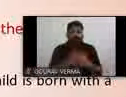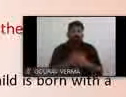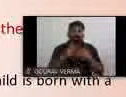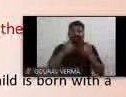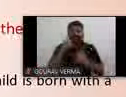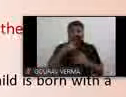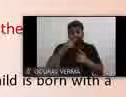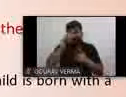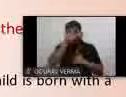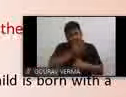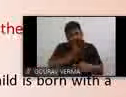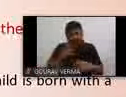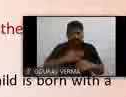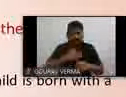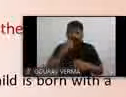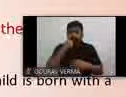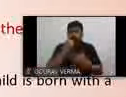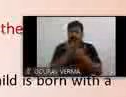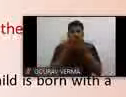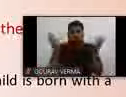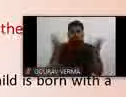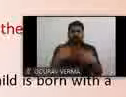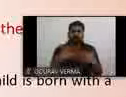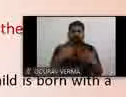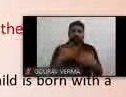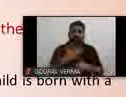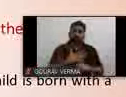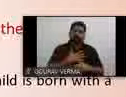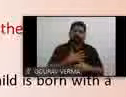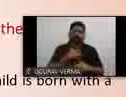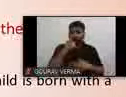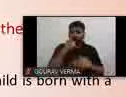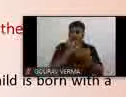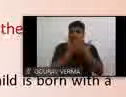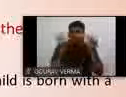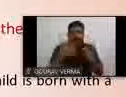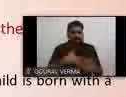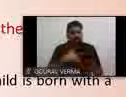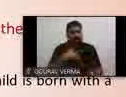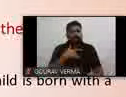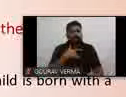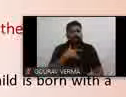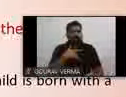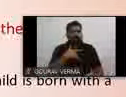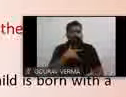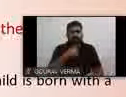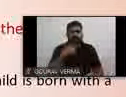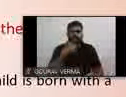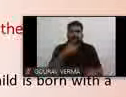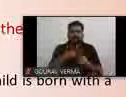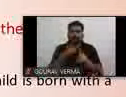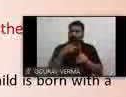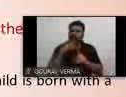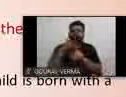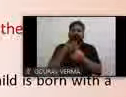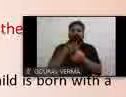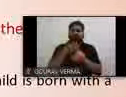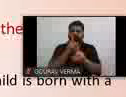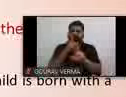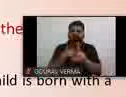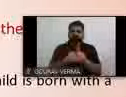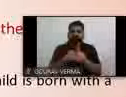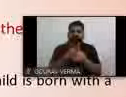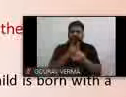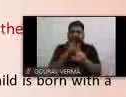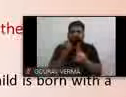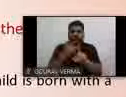our country very frequently, bahut frequently unko iske liye bhi ridicule kiya jata hai, tumne kya aaj bhi ye